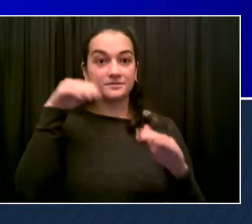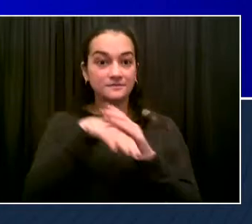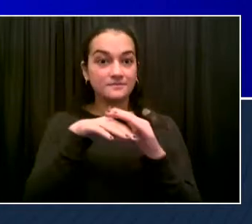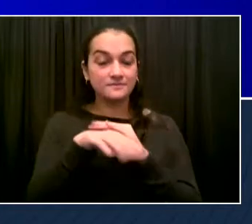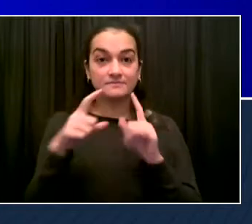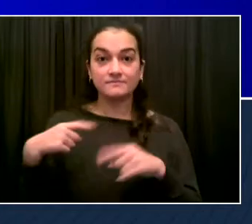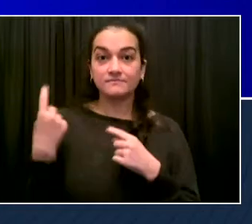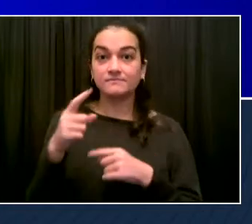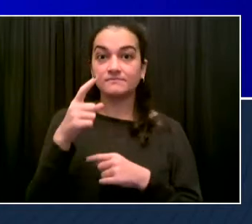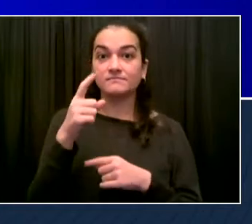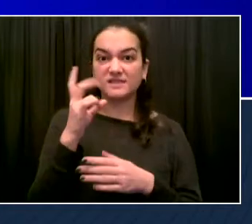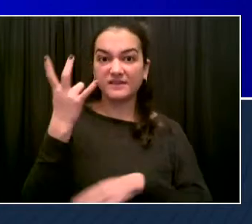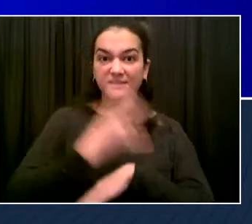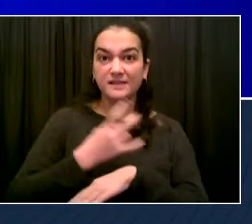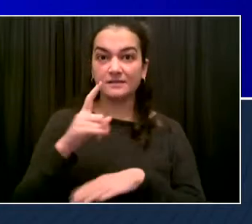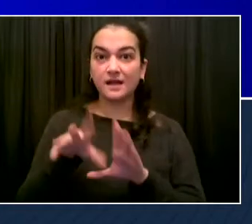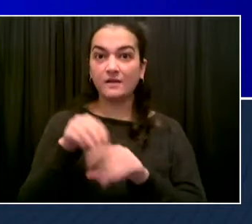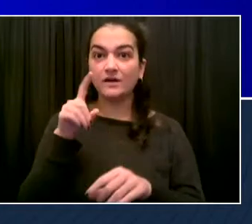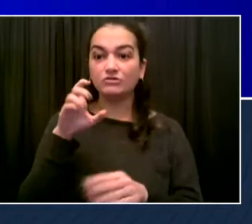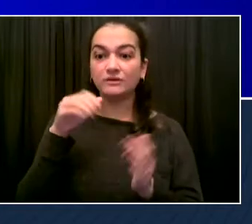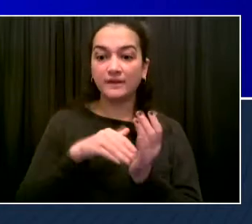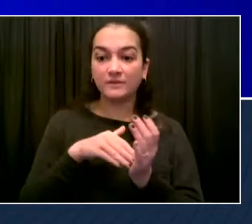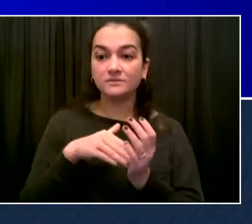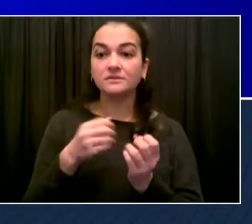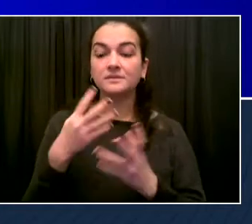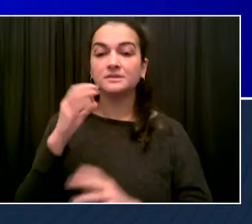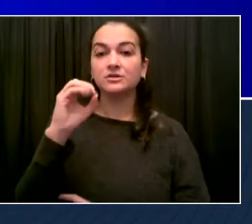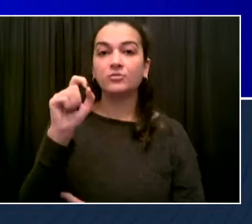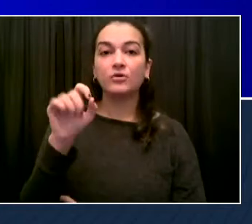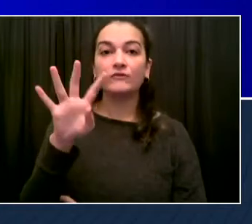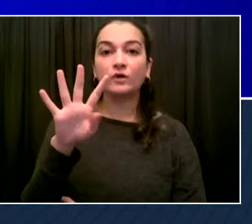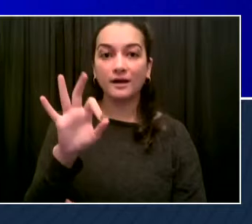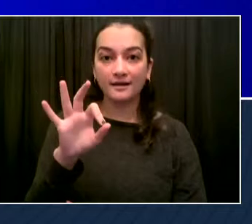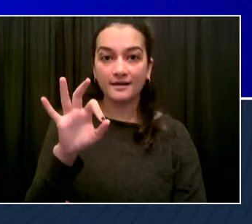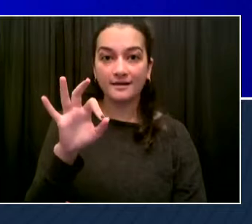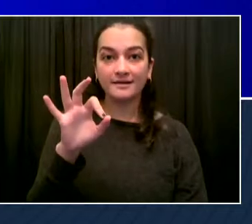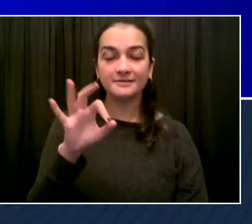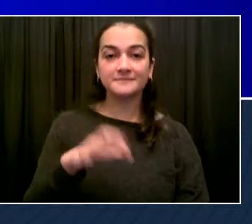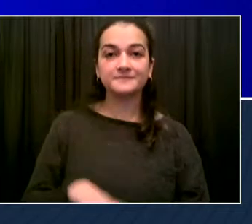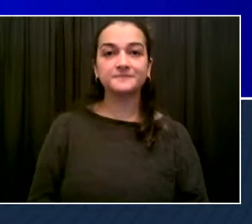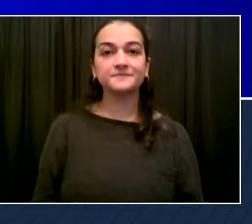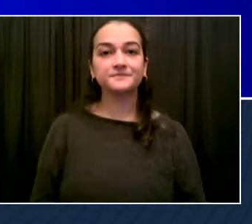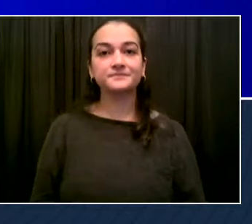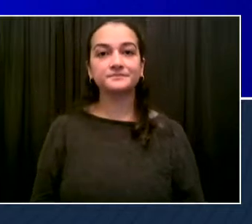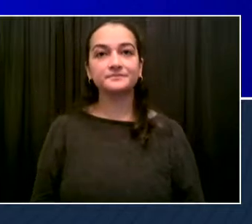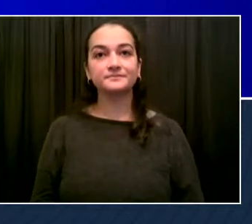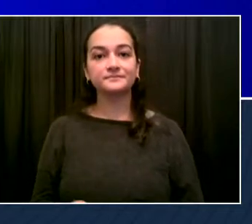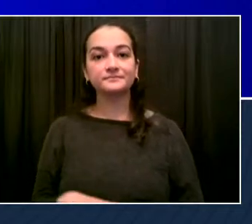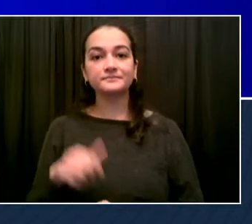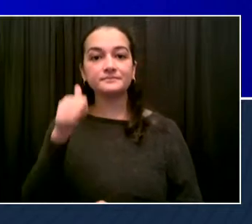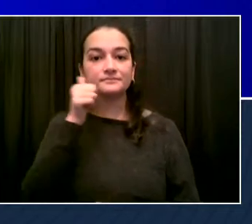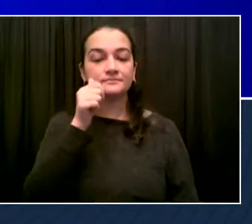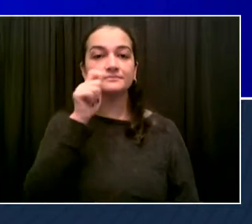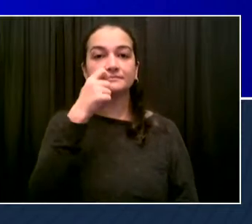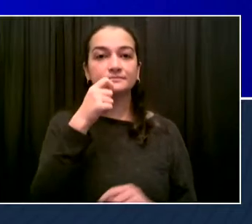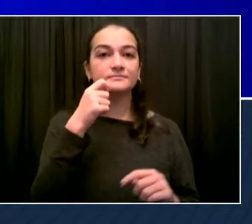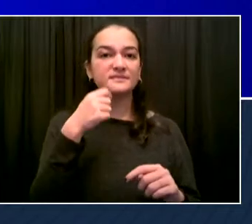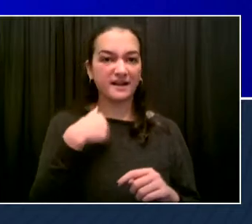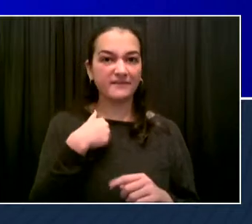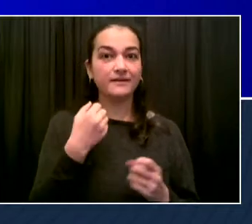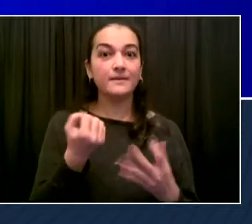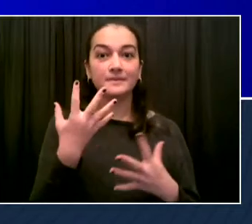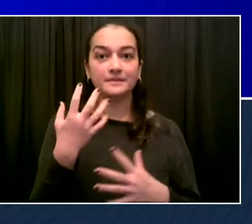0.49 per 100,000. And then number three, new reported cases on a 7-day average. Today's report,